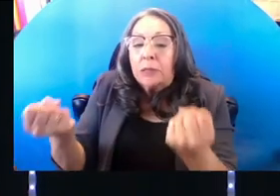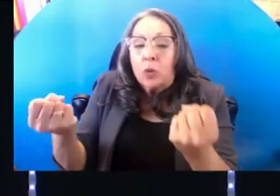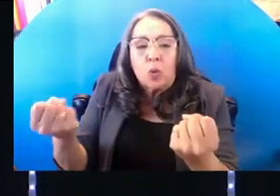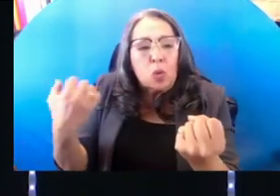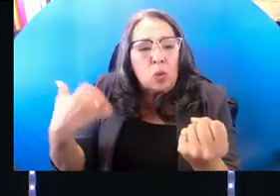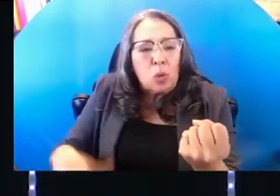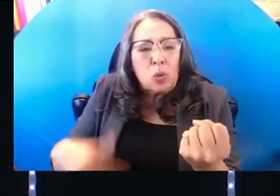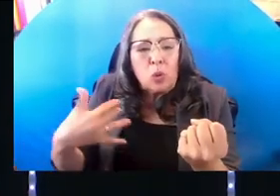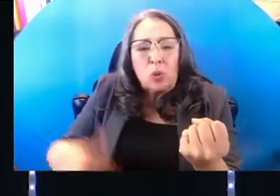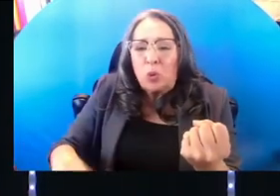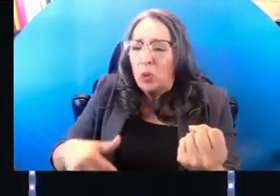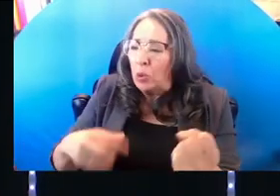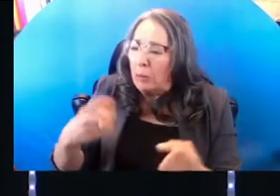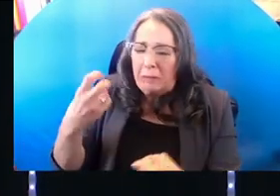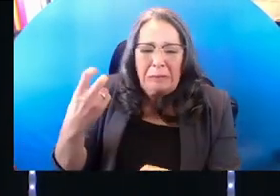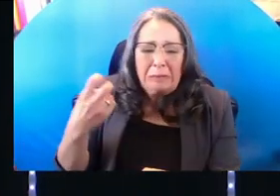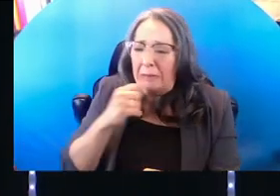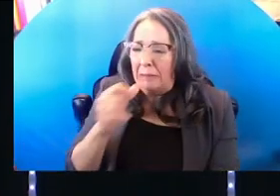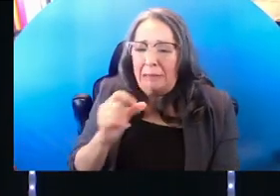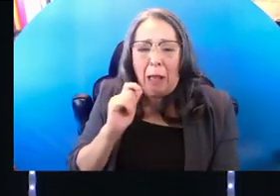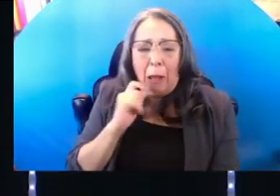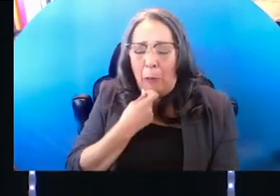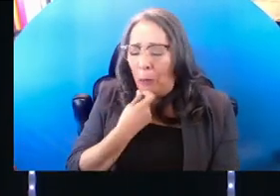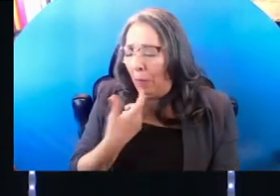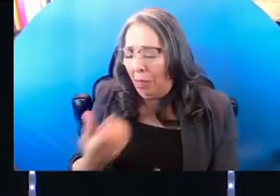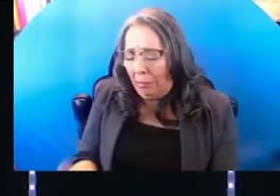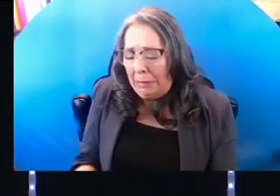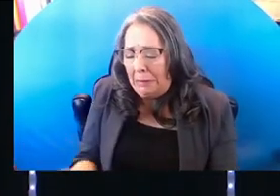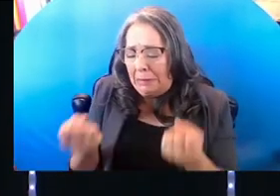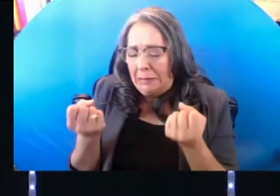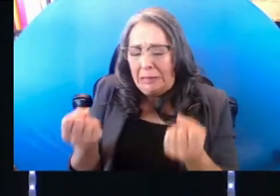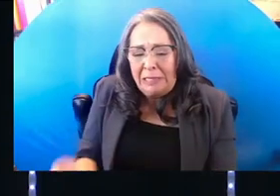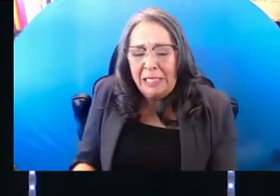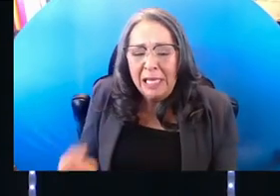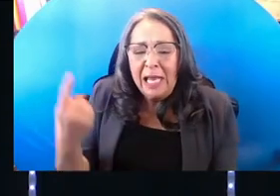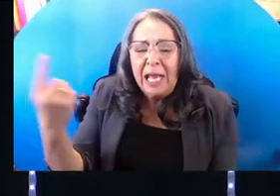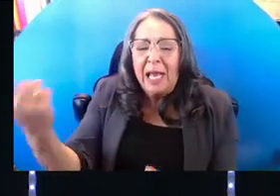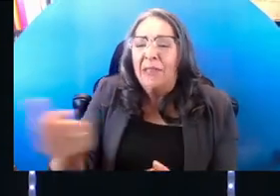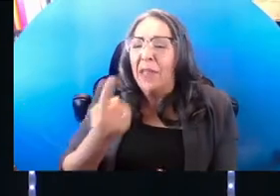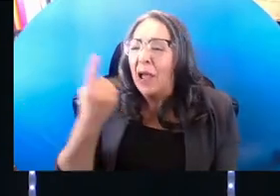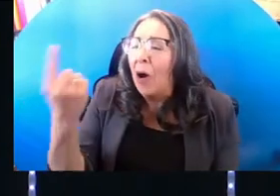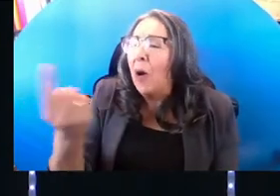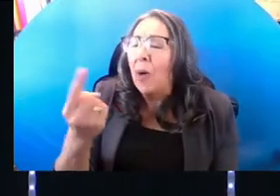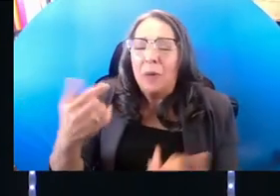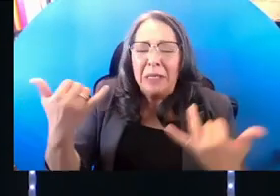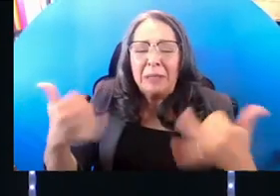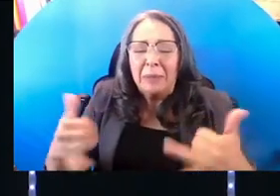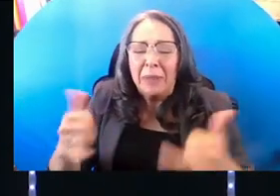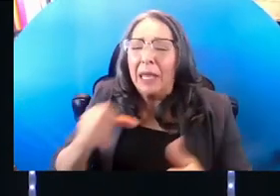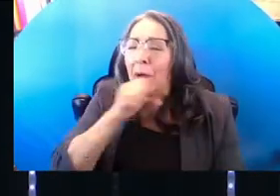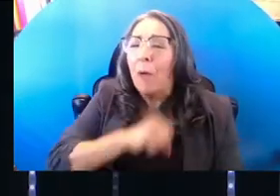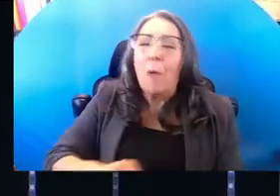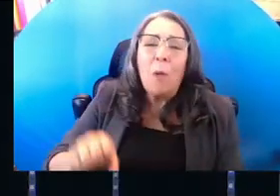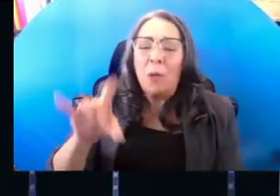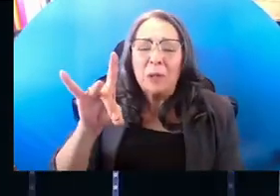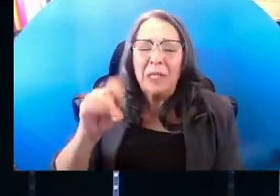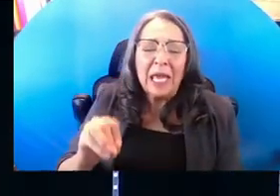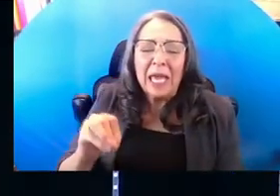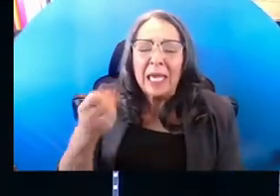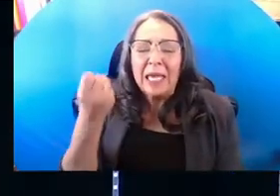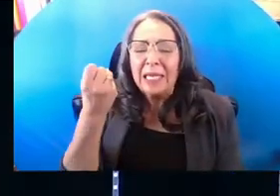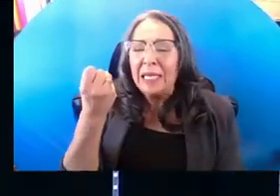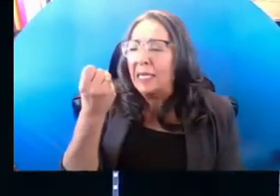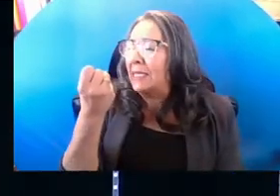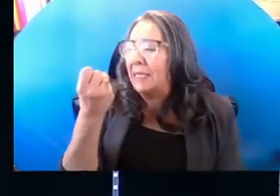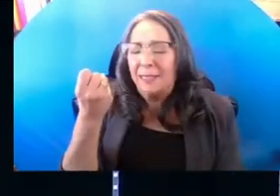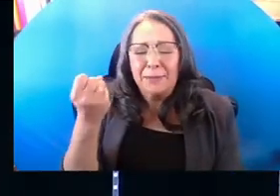man. You know what I mean? And on top of that, the gym that we were going to, all they play is like 80s hair band, like music. So I'm just, you know, it's like every rose. All